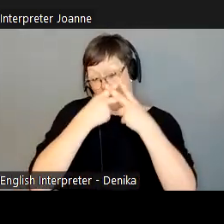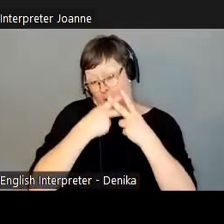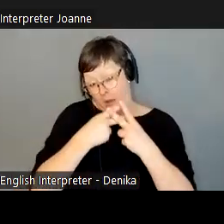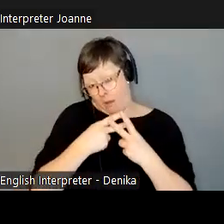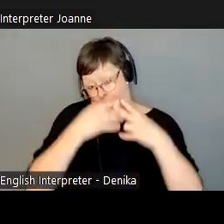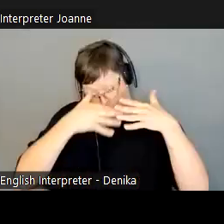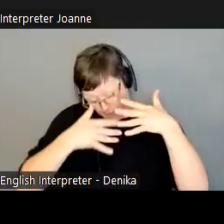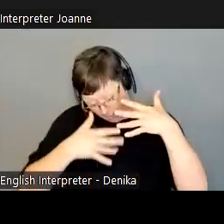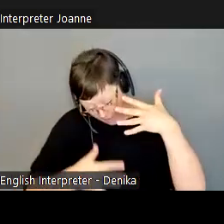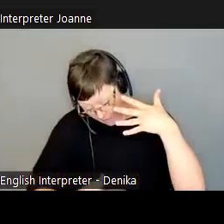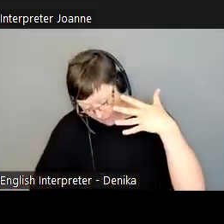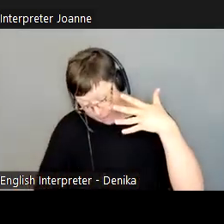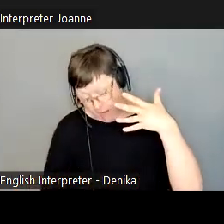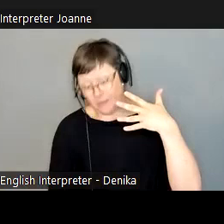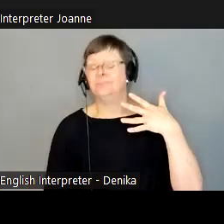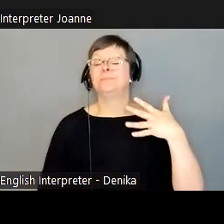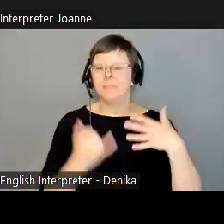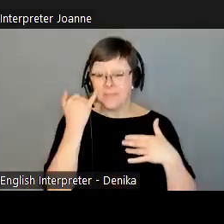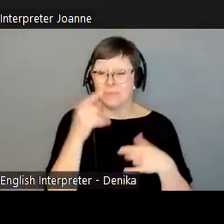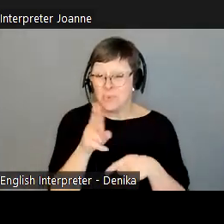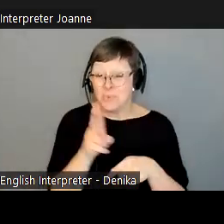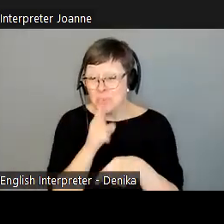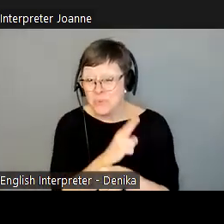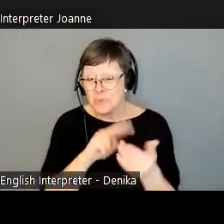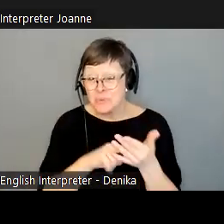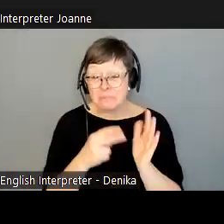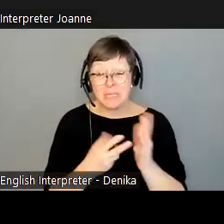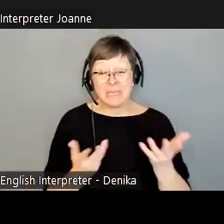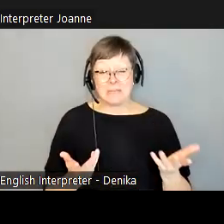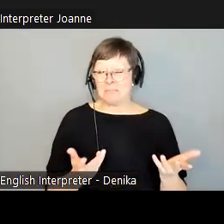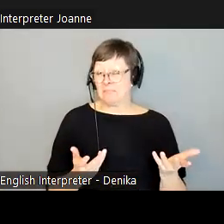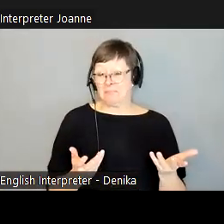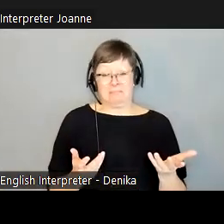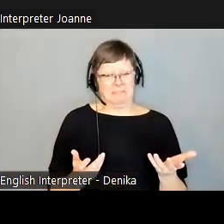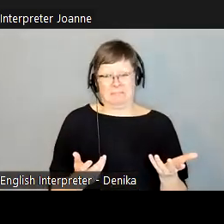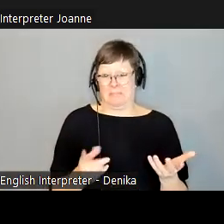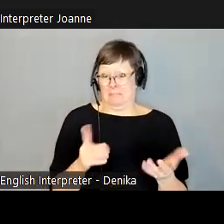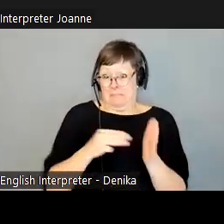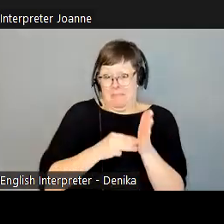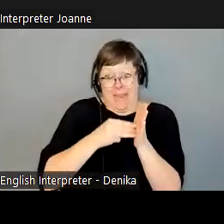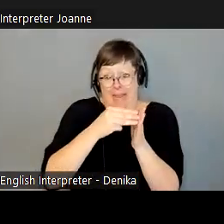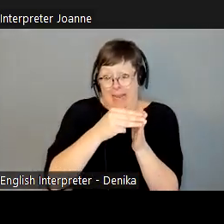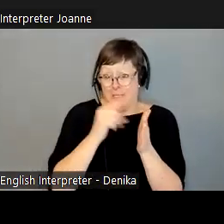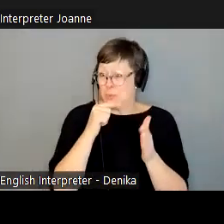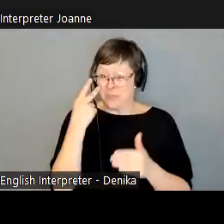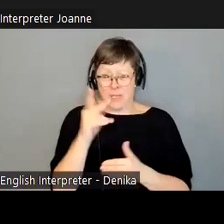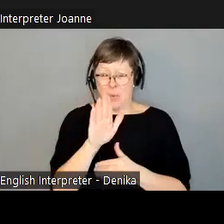you also use that, you have less visibility because it could just get lost in the mix. So if you